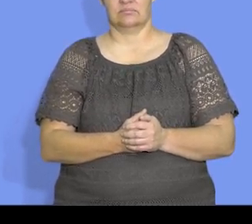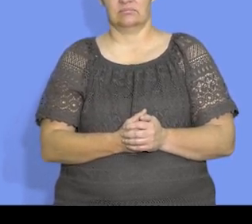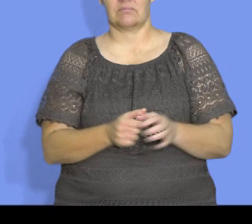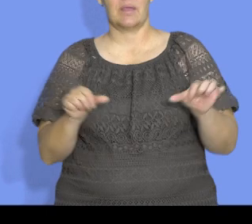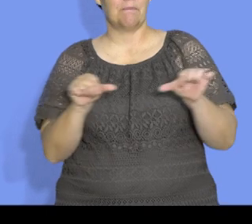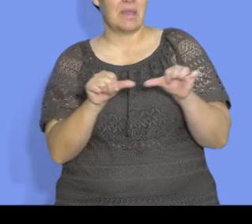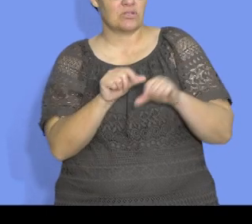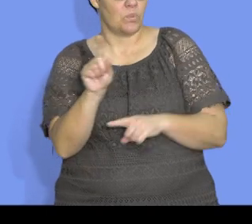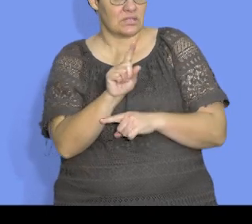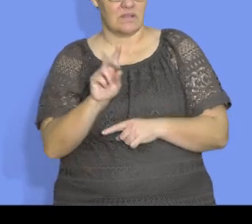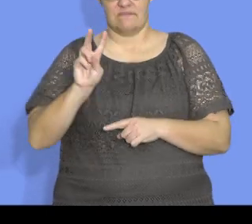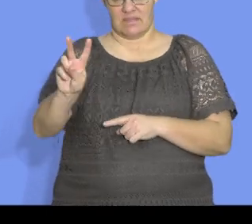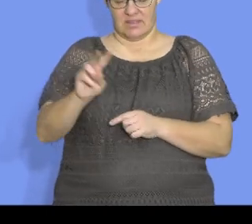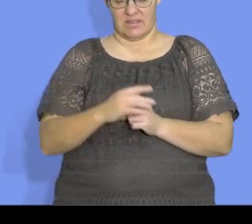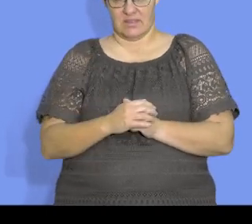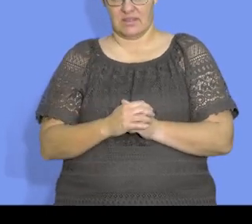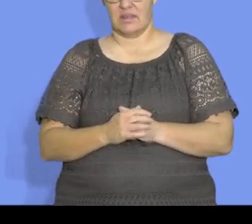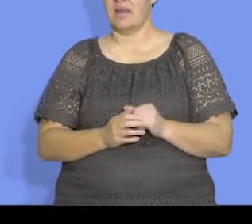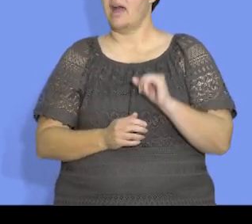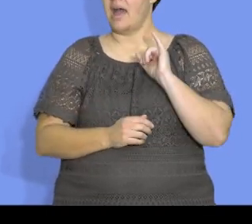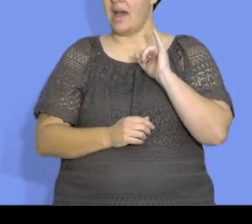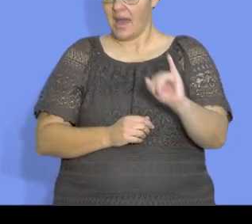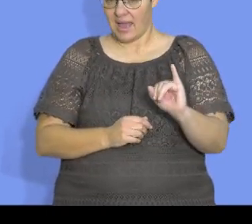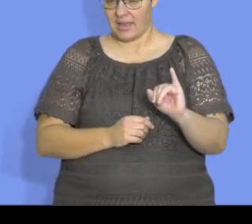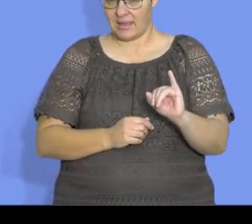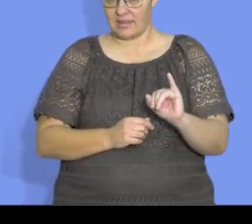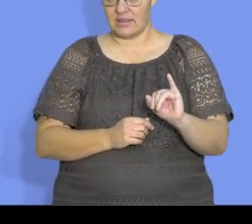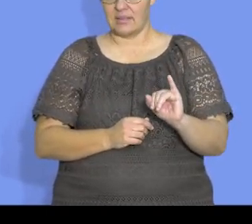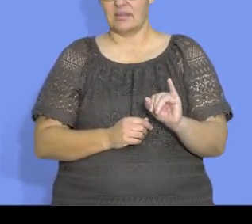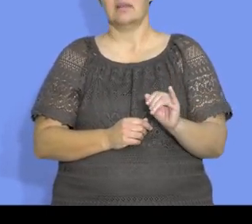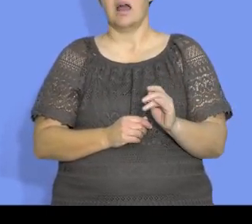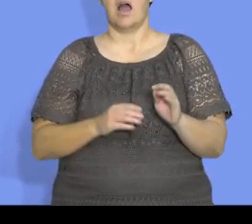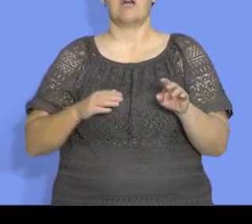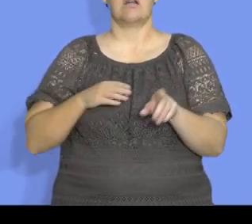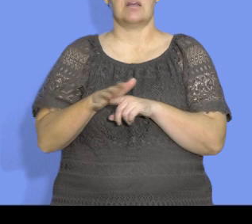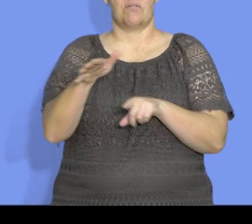measured in volts, and I is the current